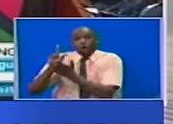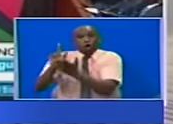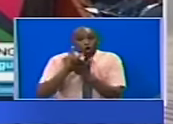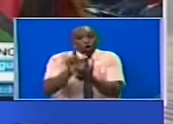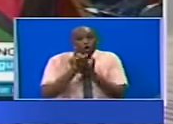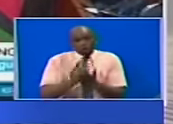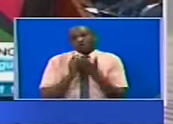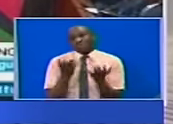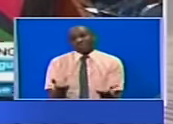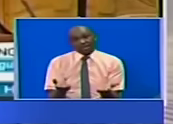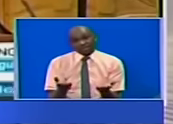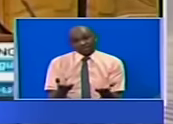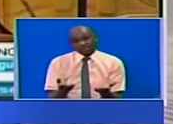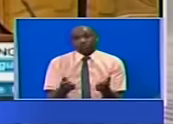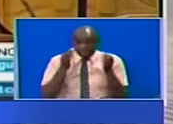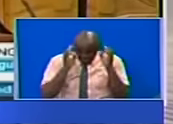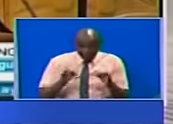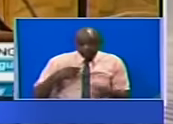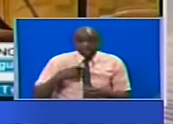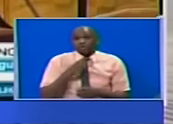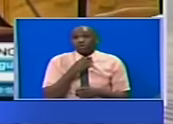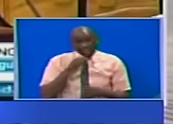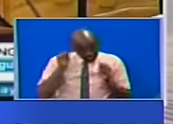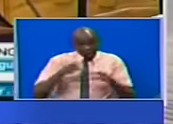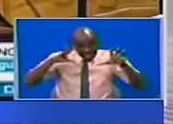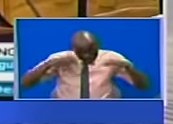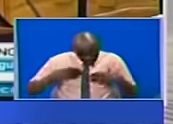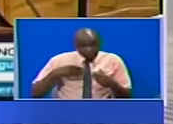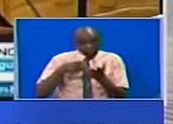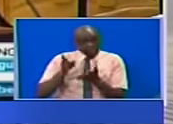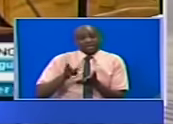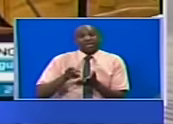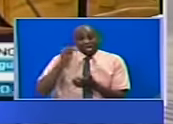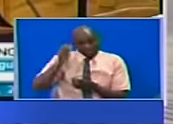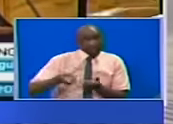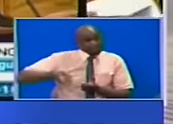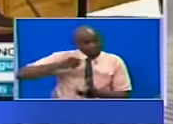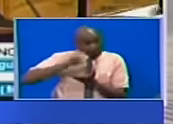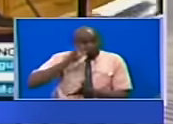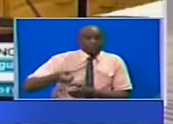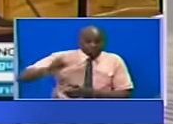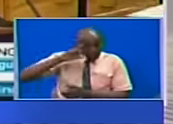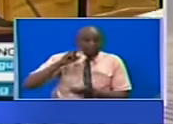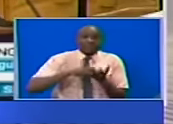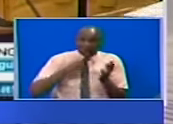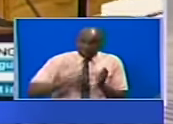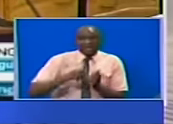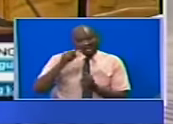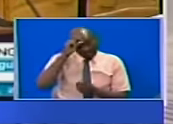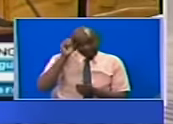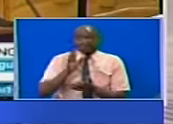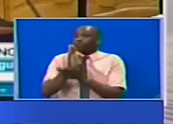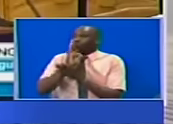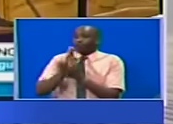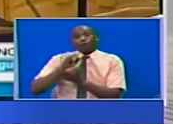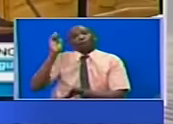a deficit. So if we were to grant these salary increases or these extra perks, this means the government will have to borrow even